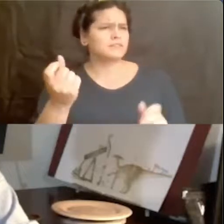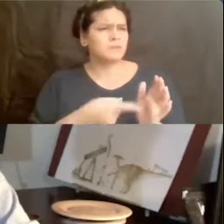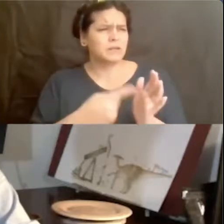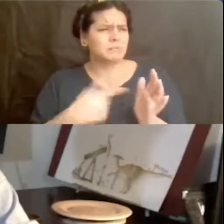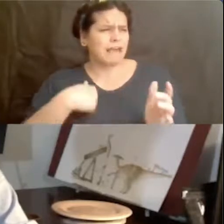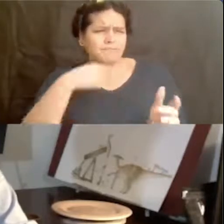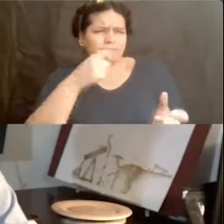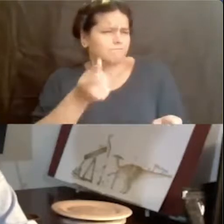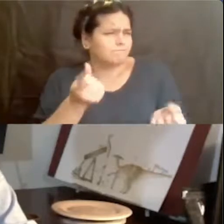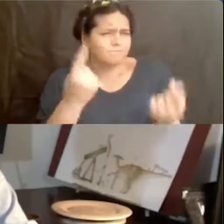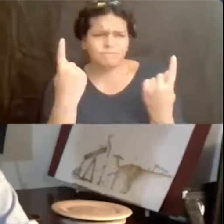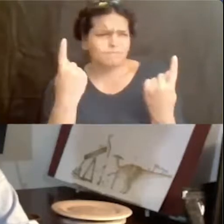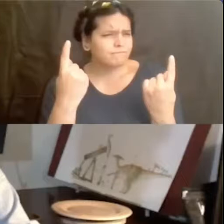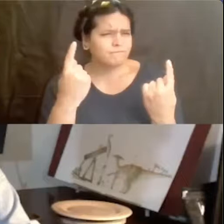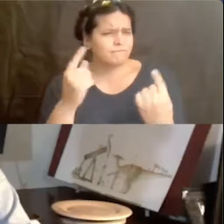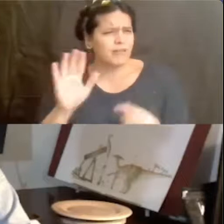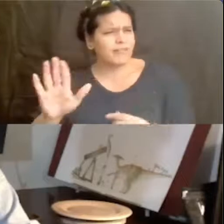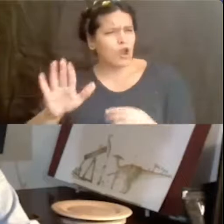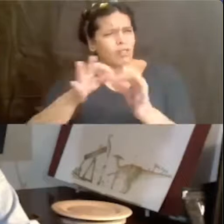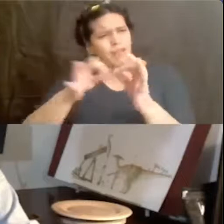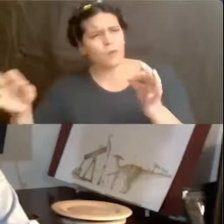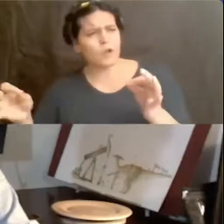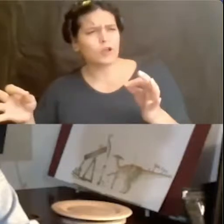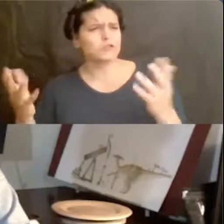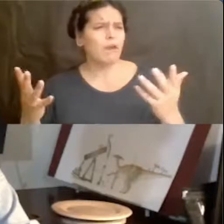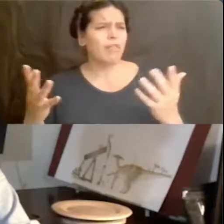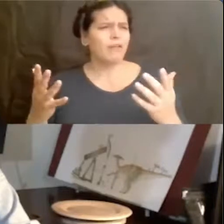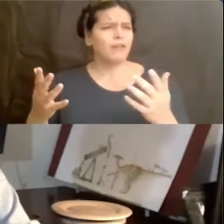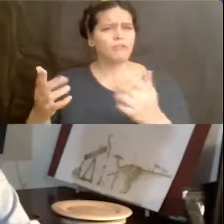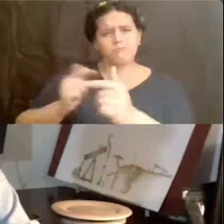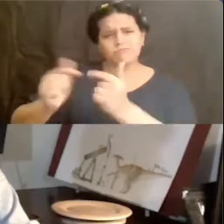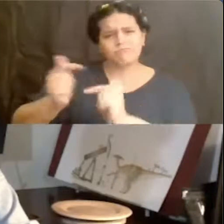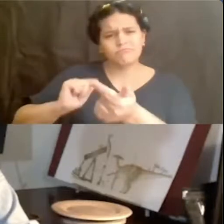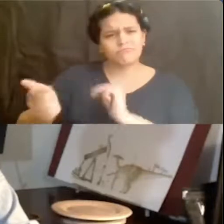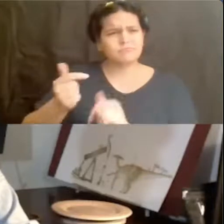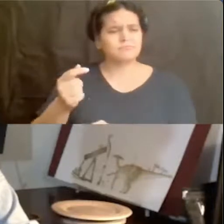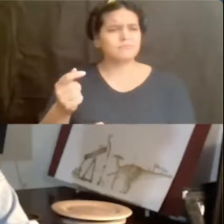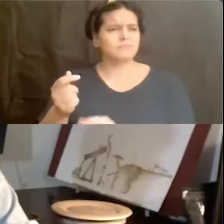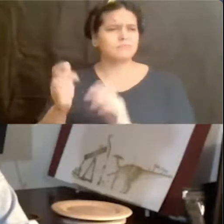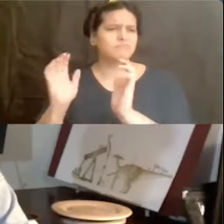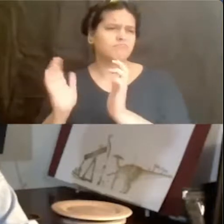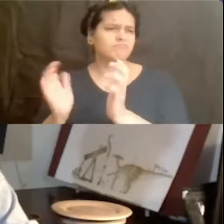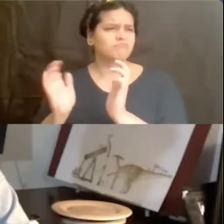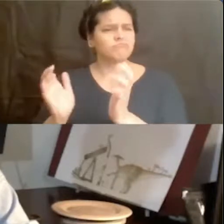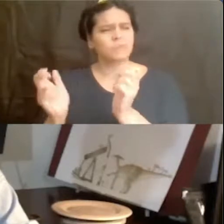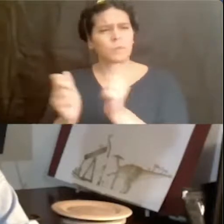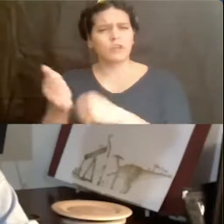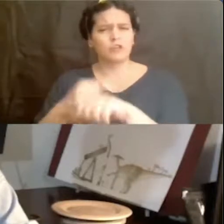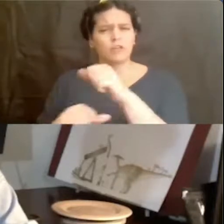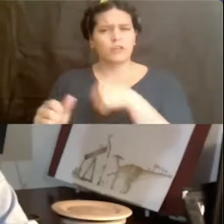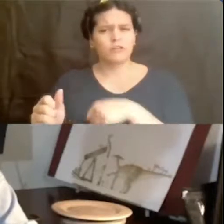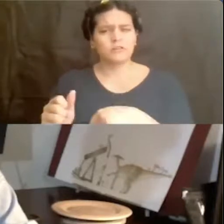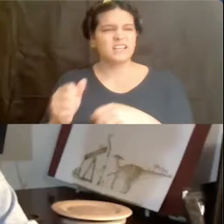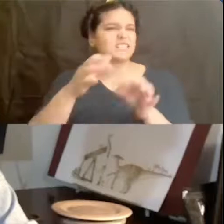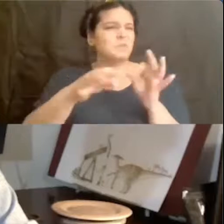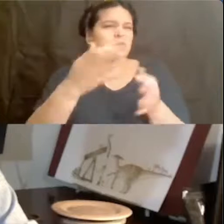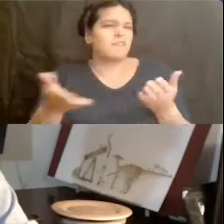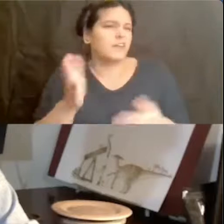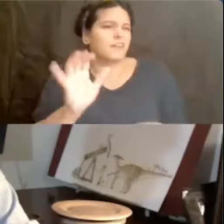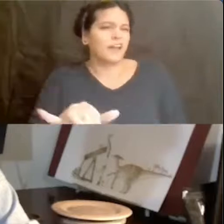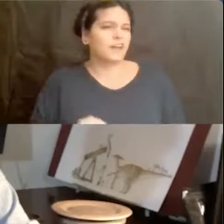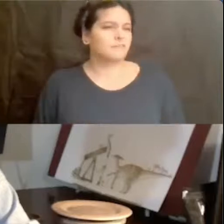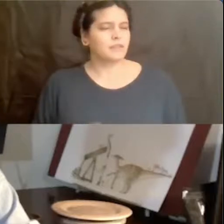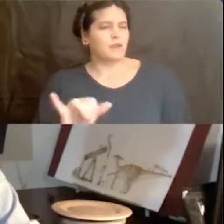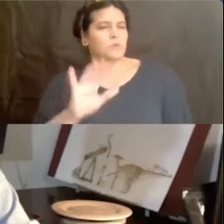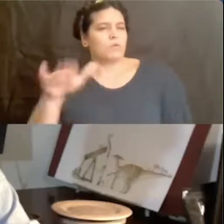saying, just as simple as that is all I really was aware of. But